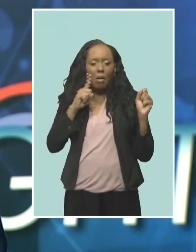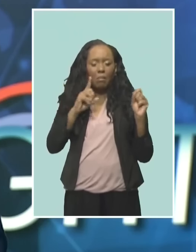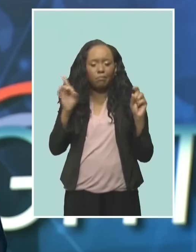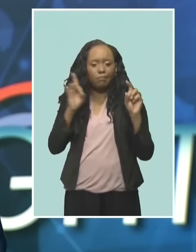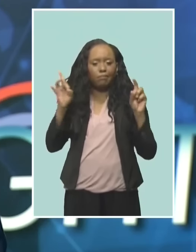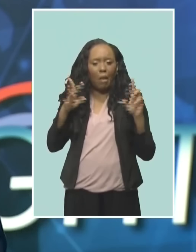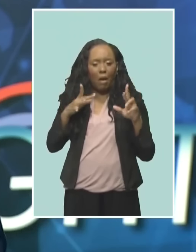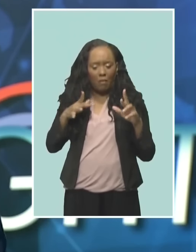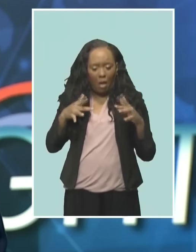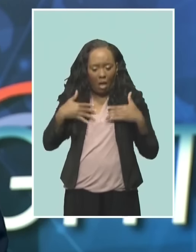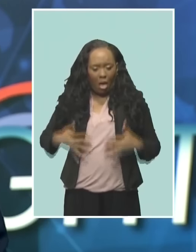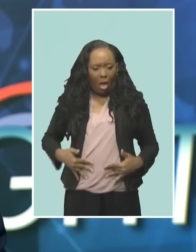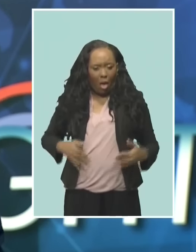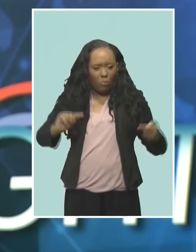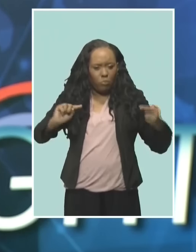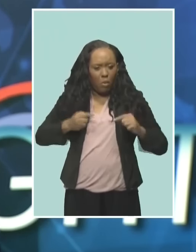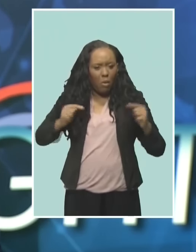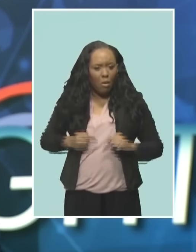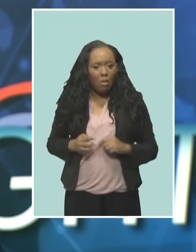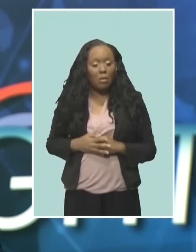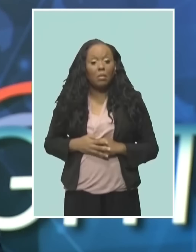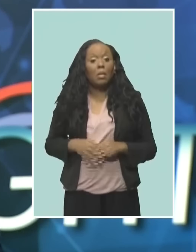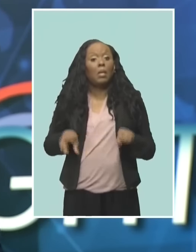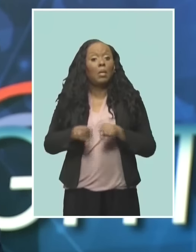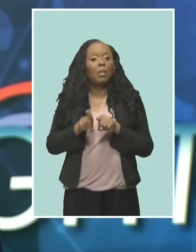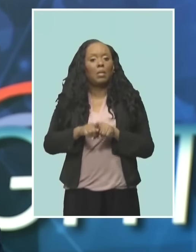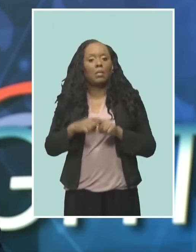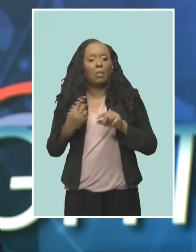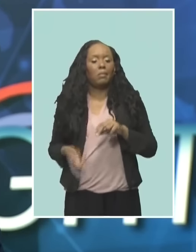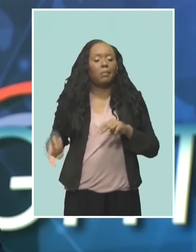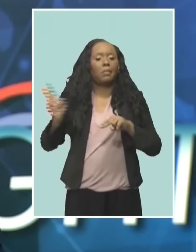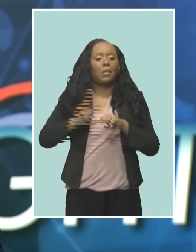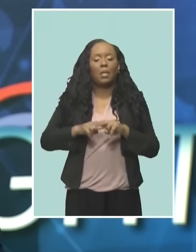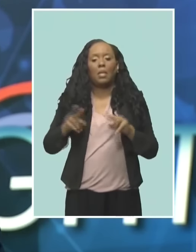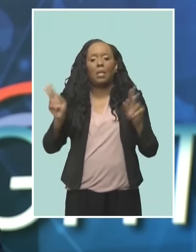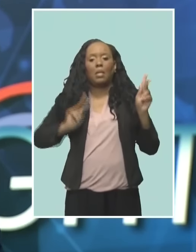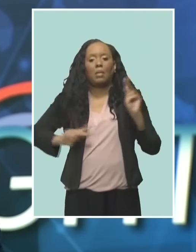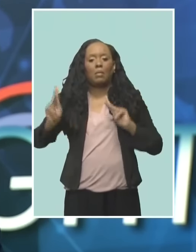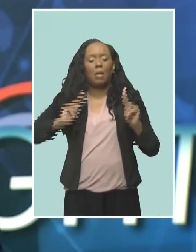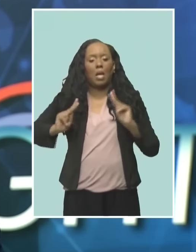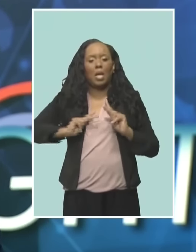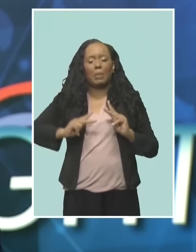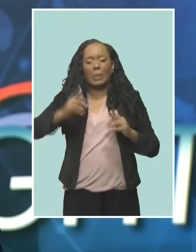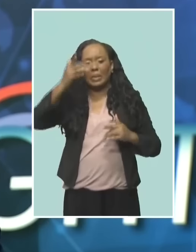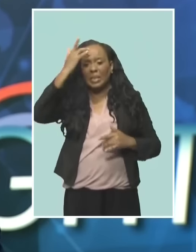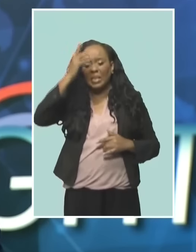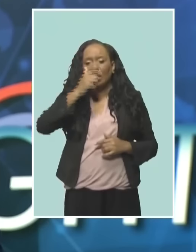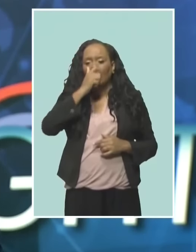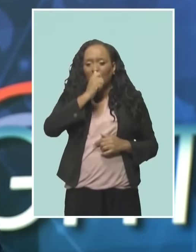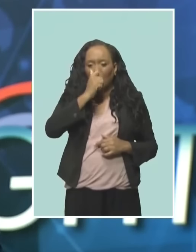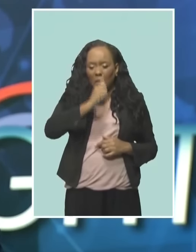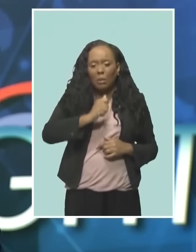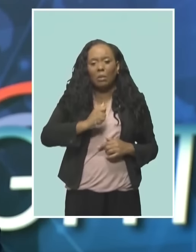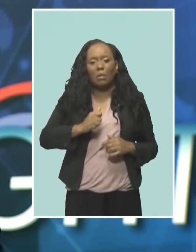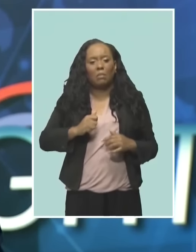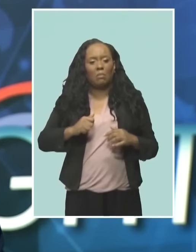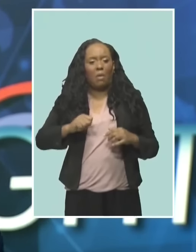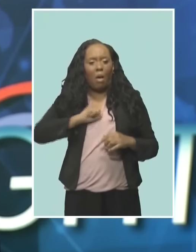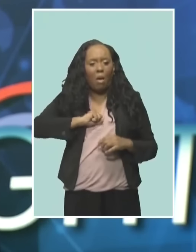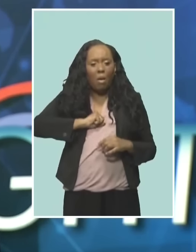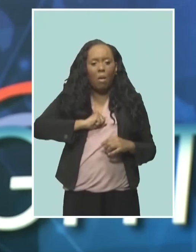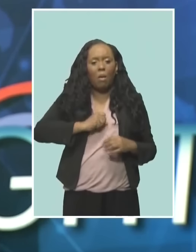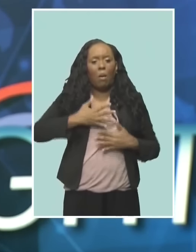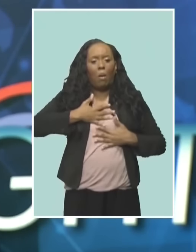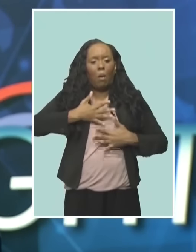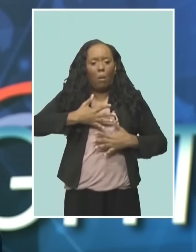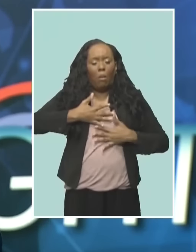Meanwhile, there has been a spike in respiratory illnesses on the island. Dr. George tells CBC News health authorities expected an increase in